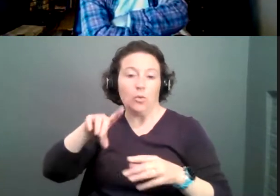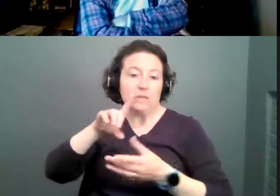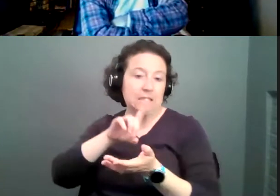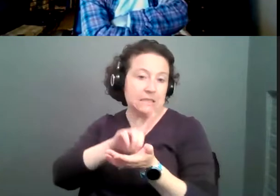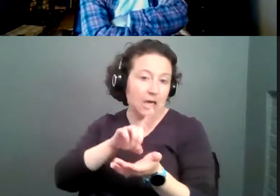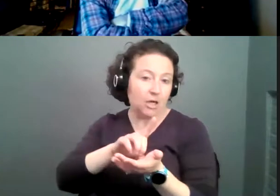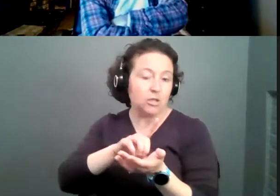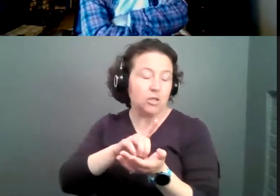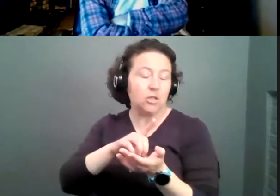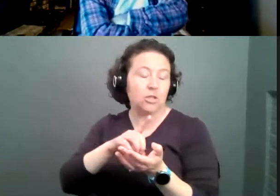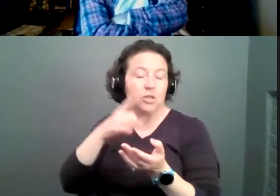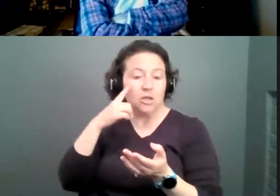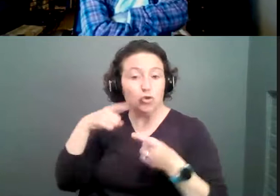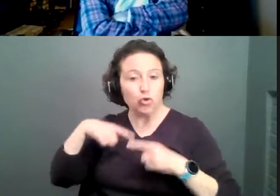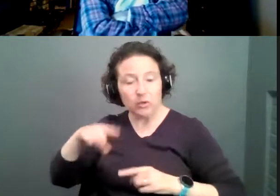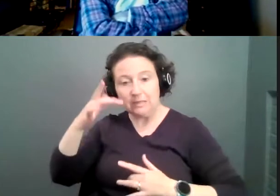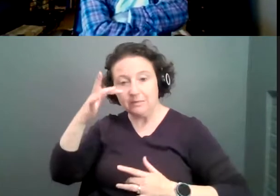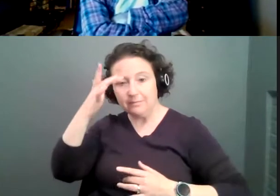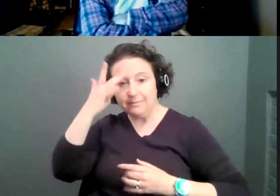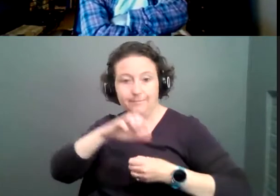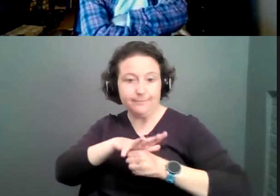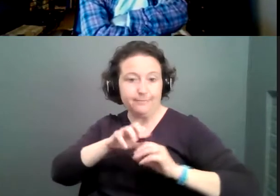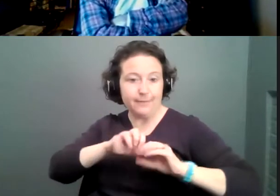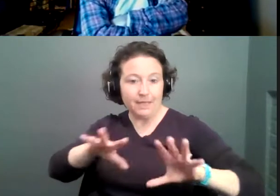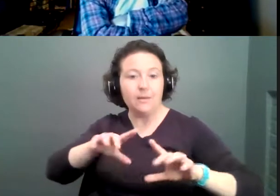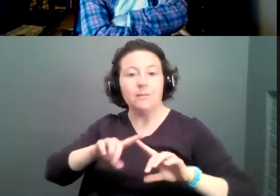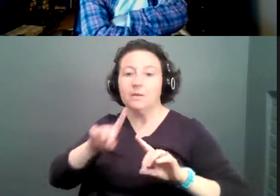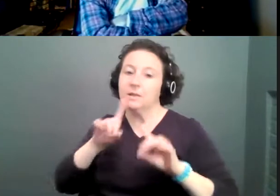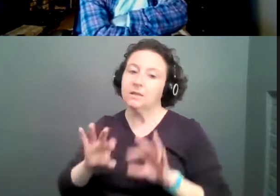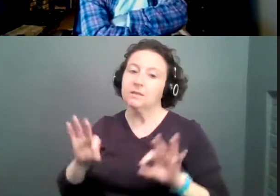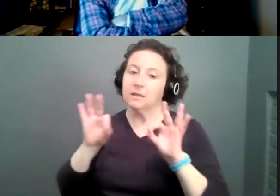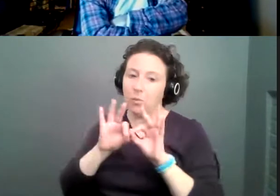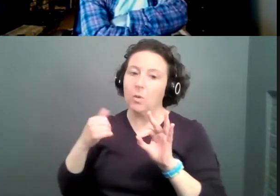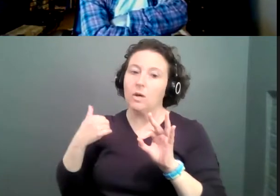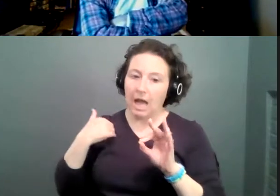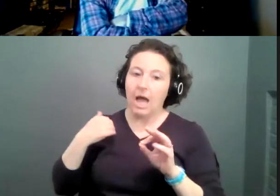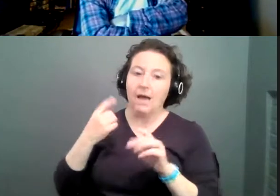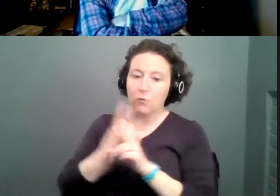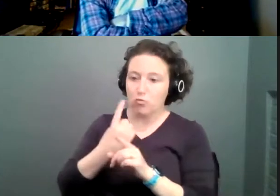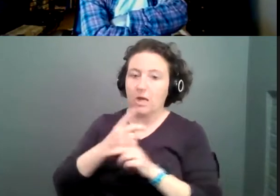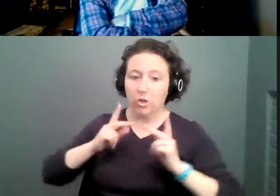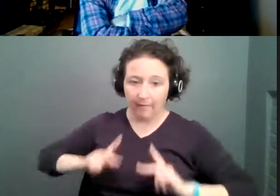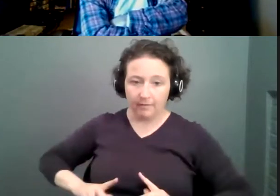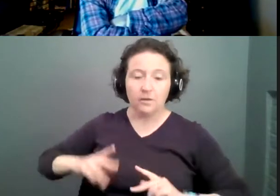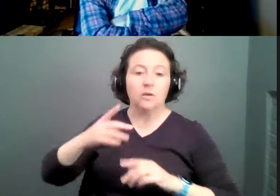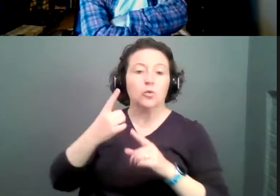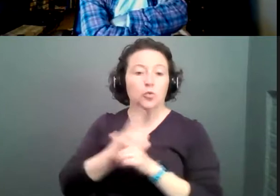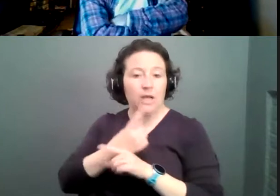the pandemic, but it is very important to get those regular health checkups and vaccines on time.